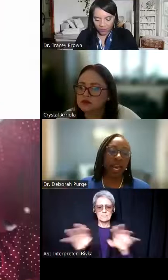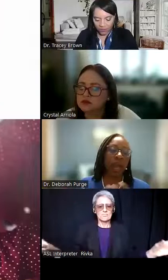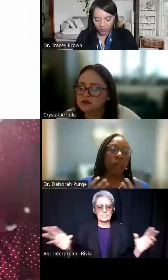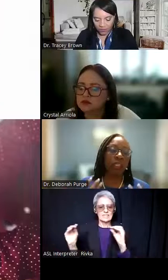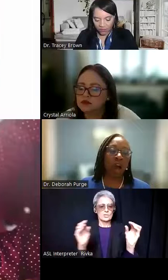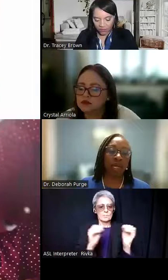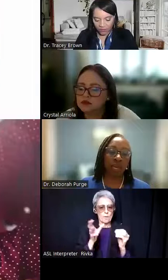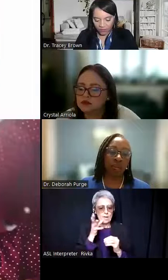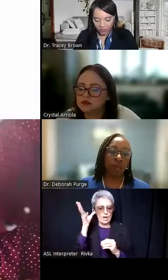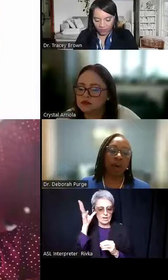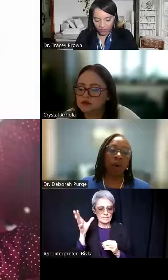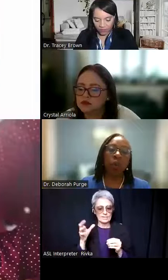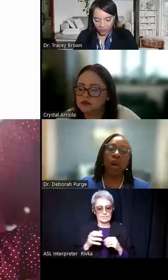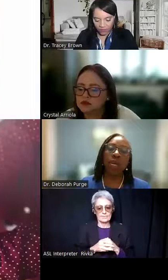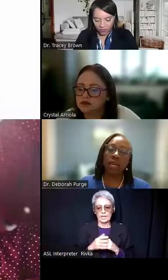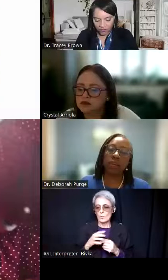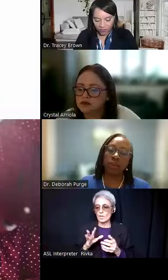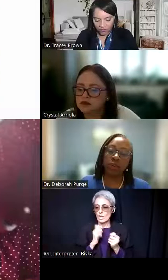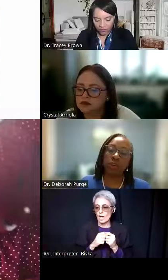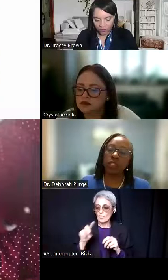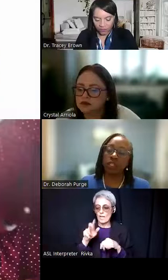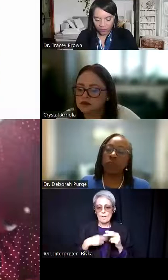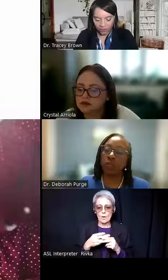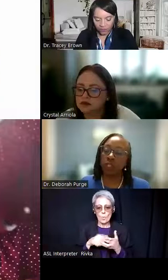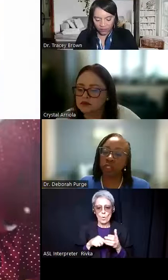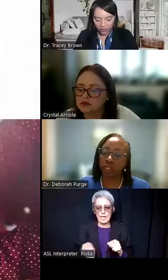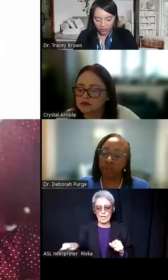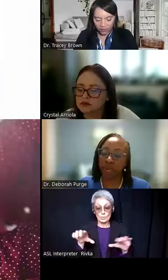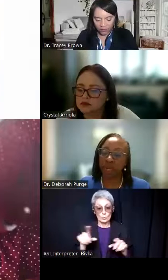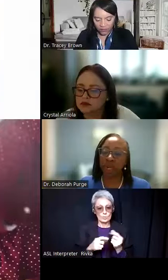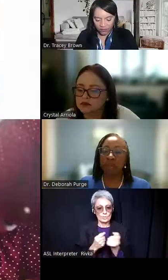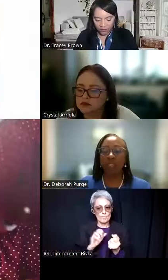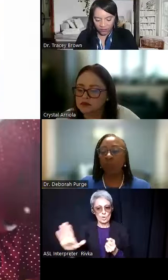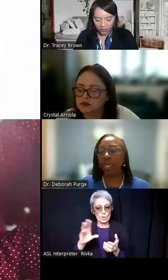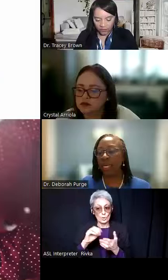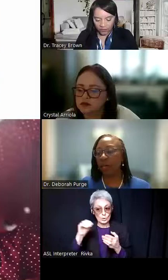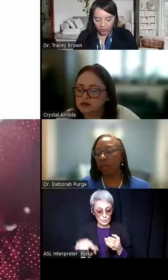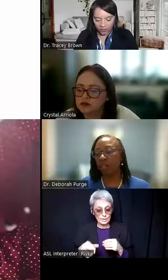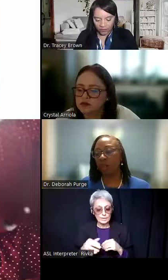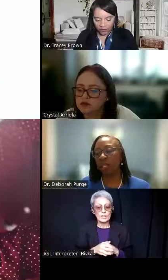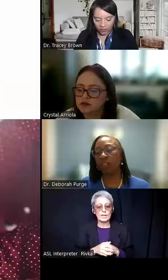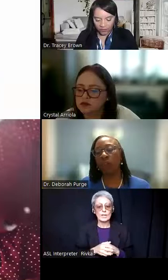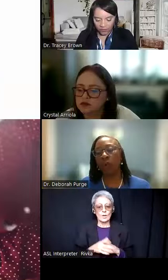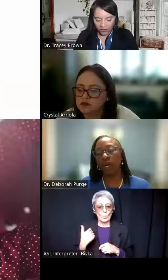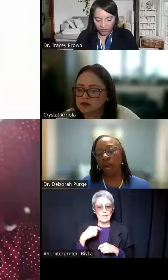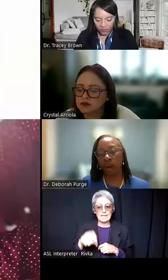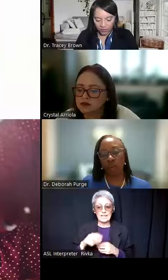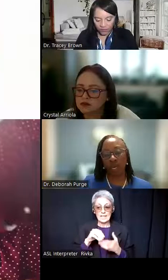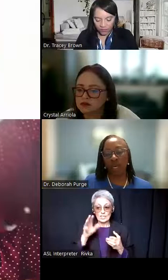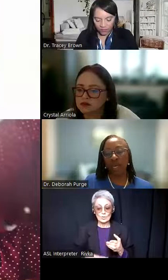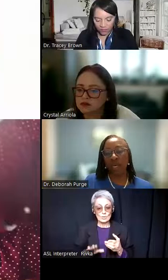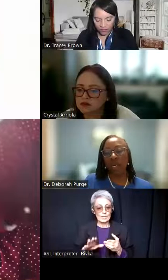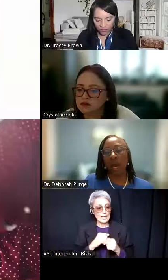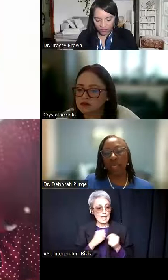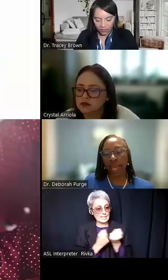parents, and we're talking to them about what can you do to support your student, because we need the students supported not